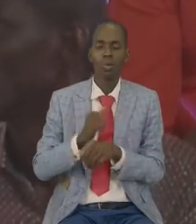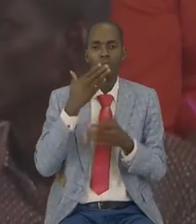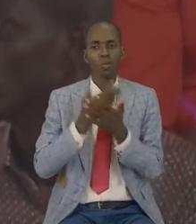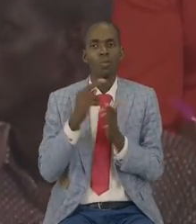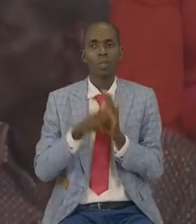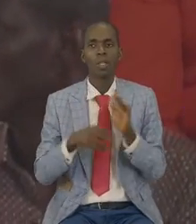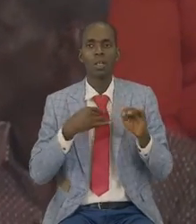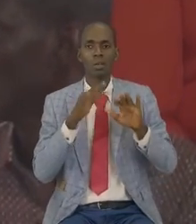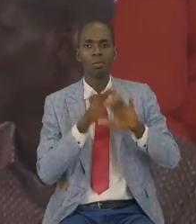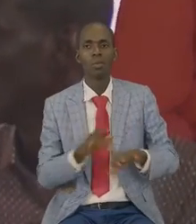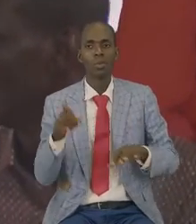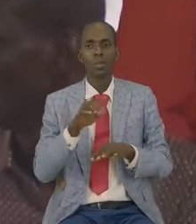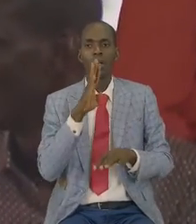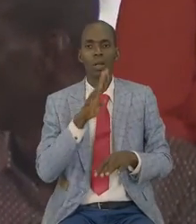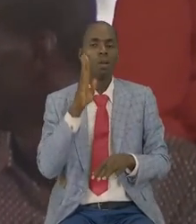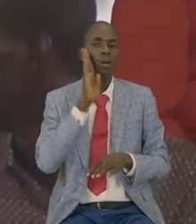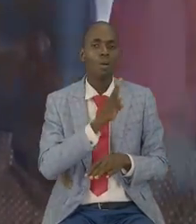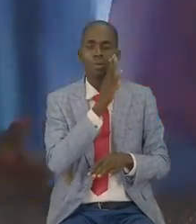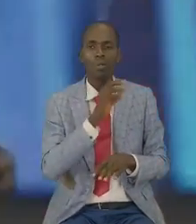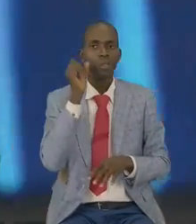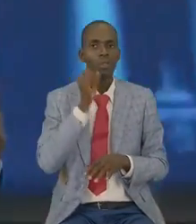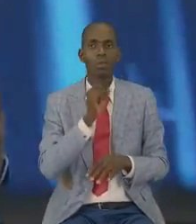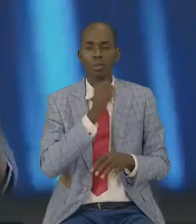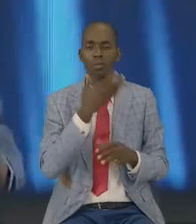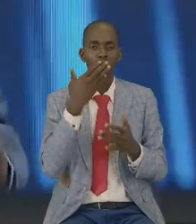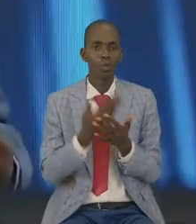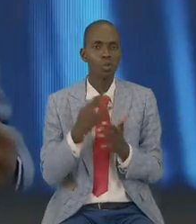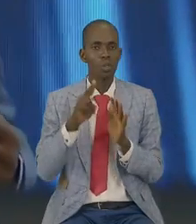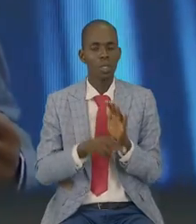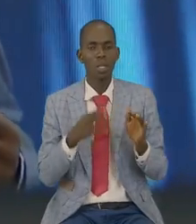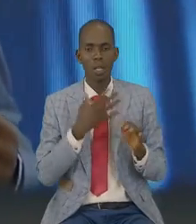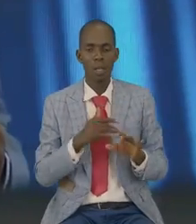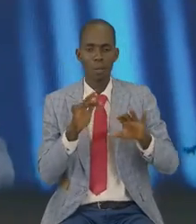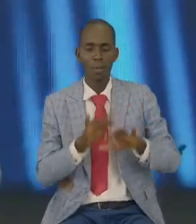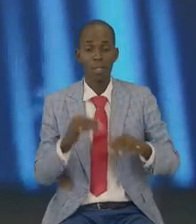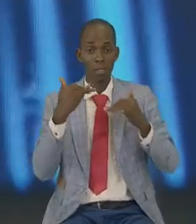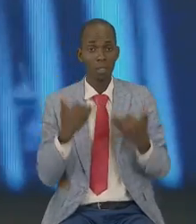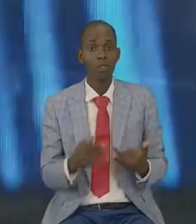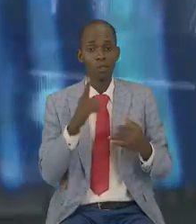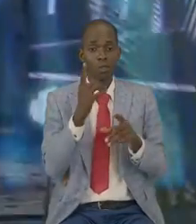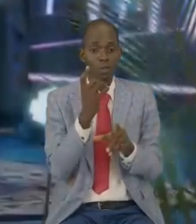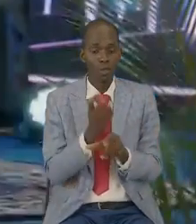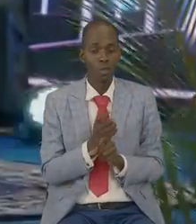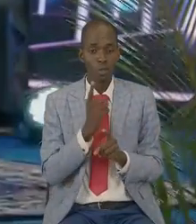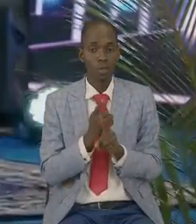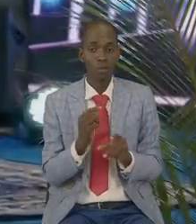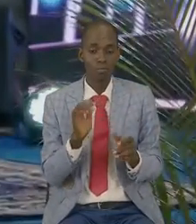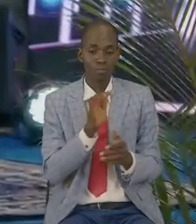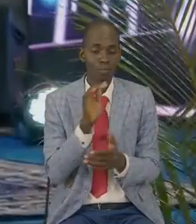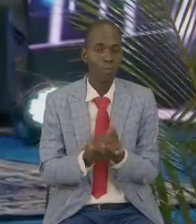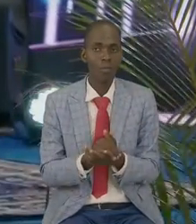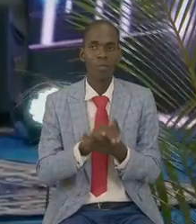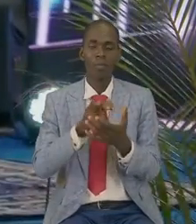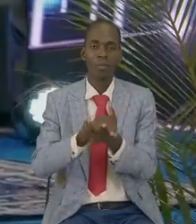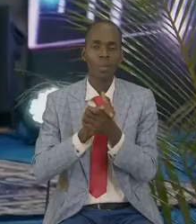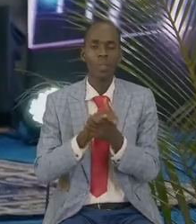mercy. You're a bachelor spinster, goodness and mercy. Now you just got married. Congratulations,